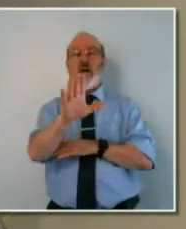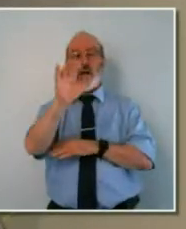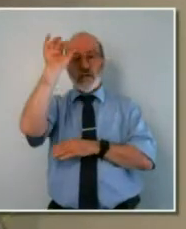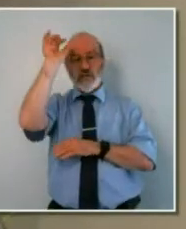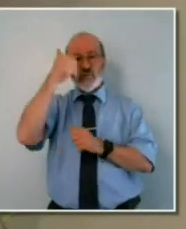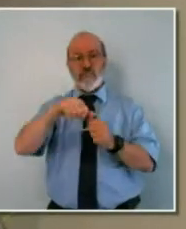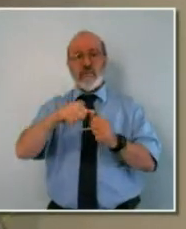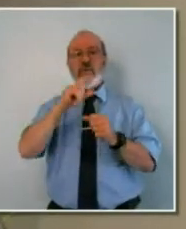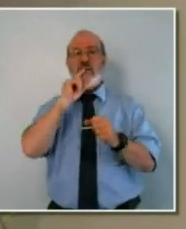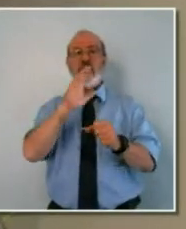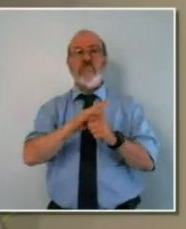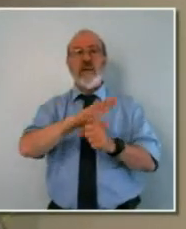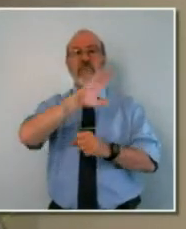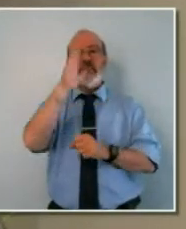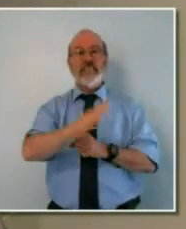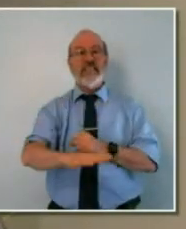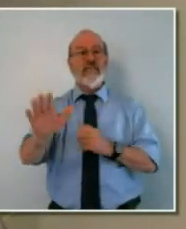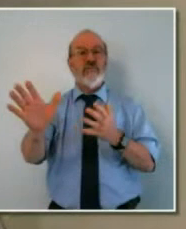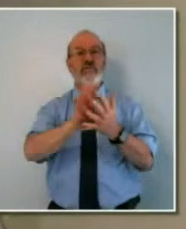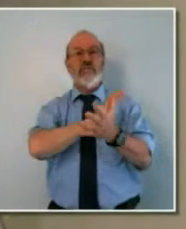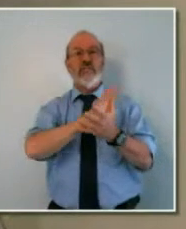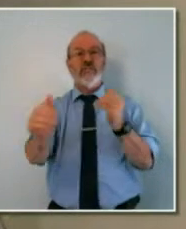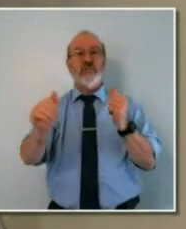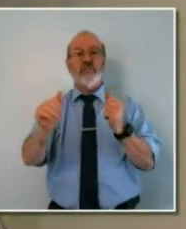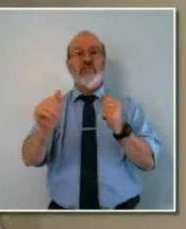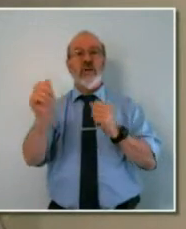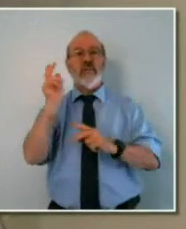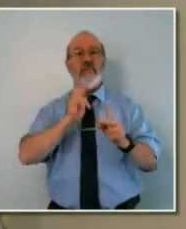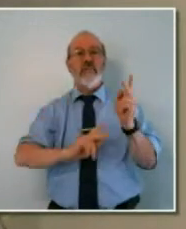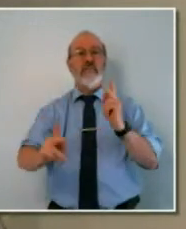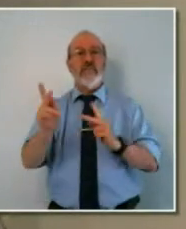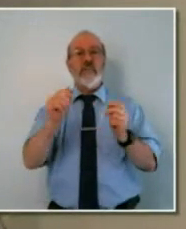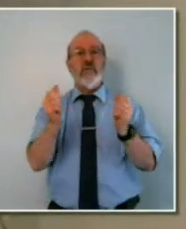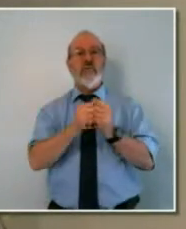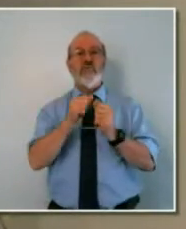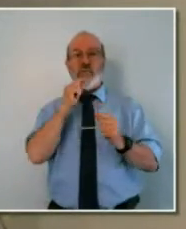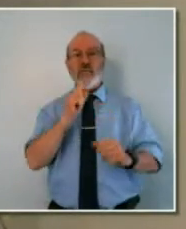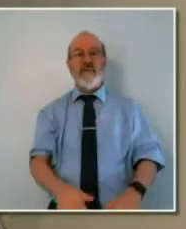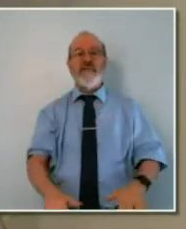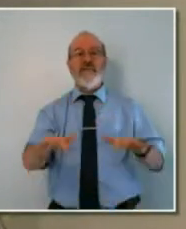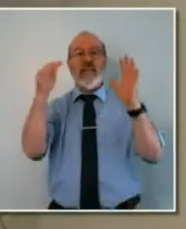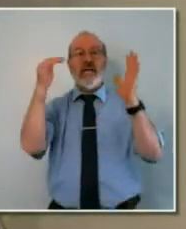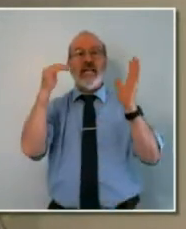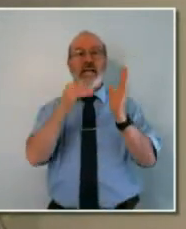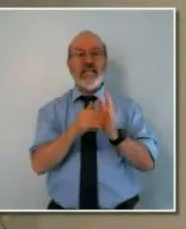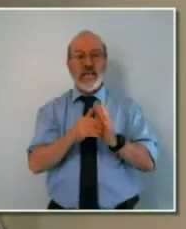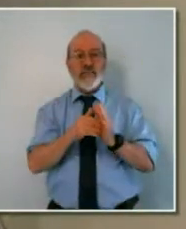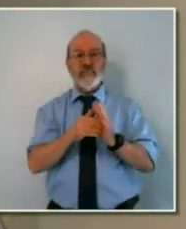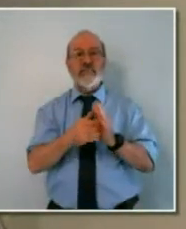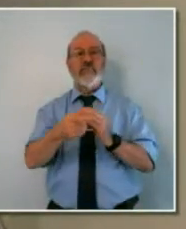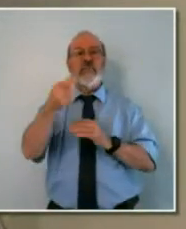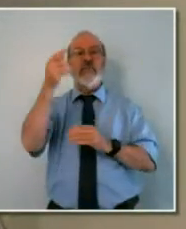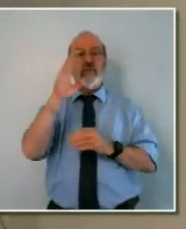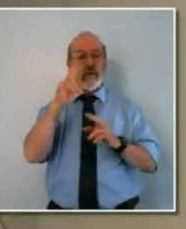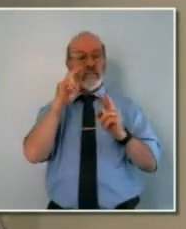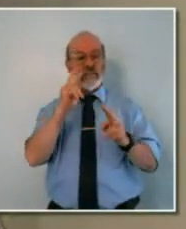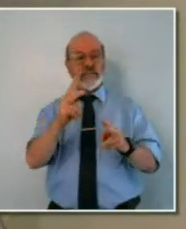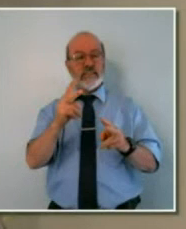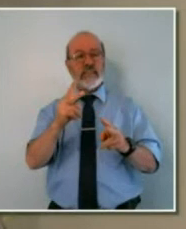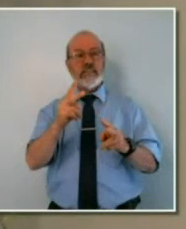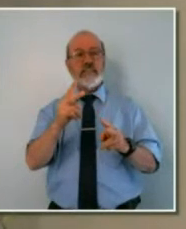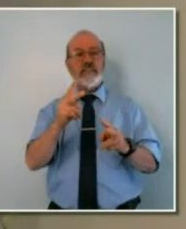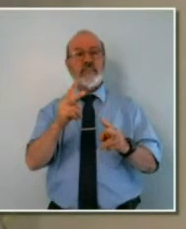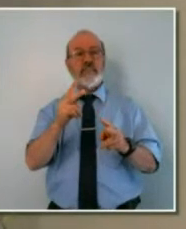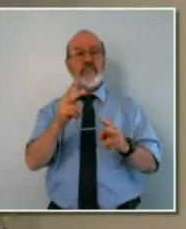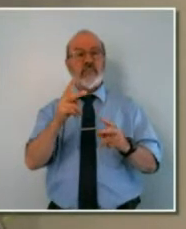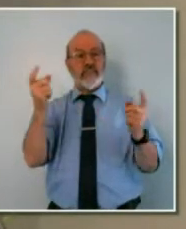covenant, never to destroy man with a flood again? God who had seen his son, the sins